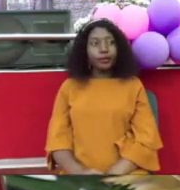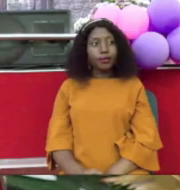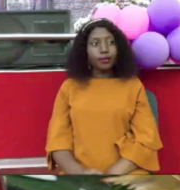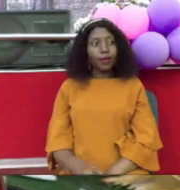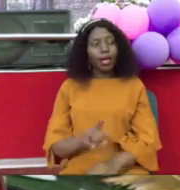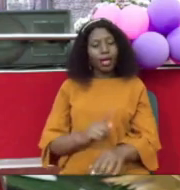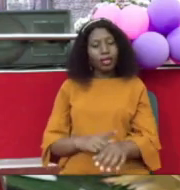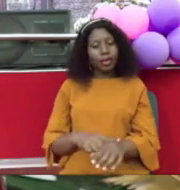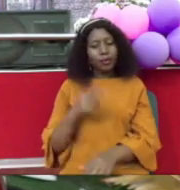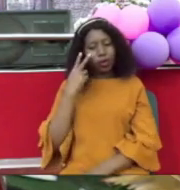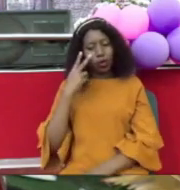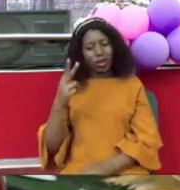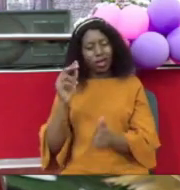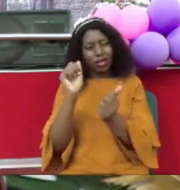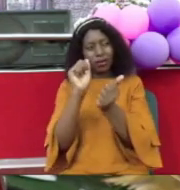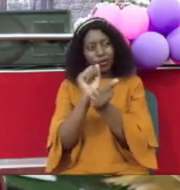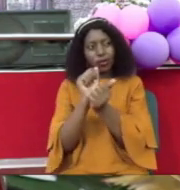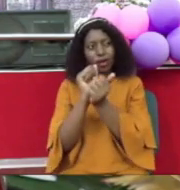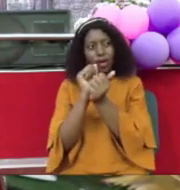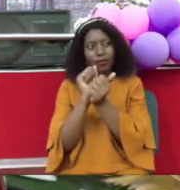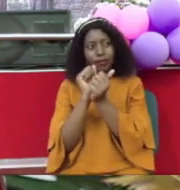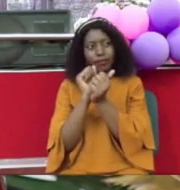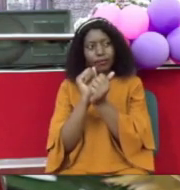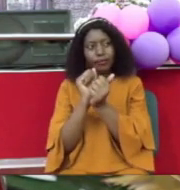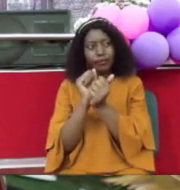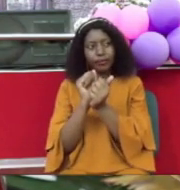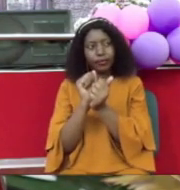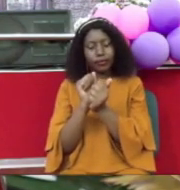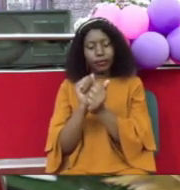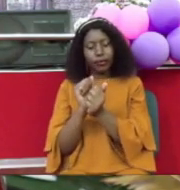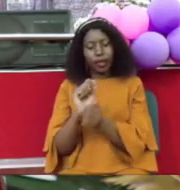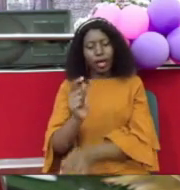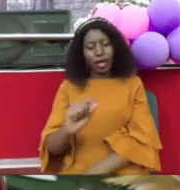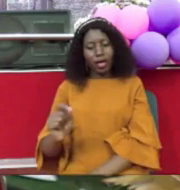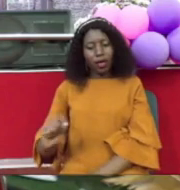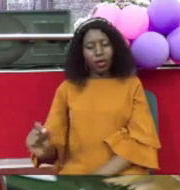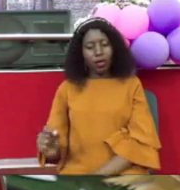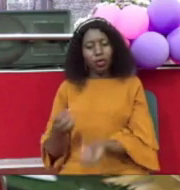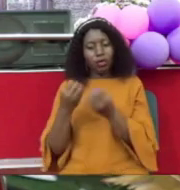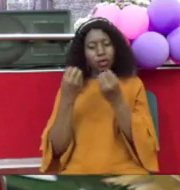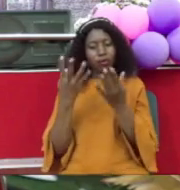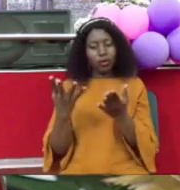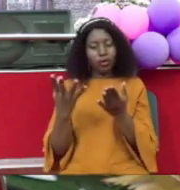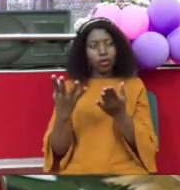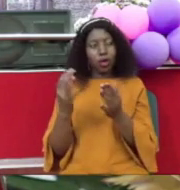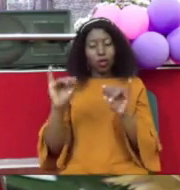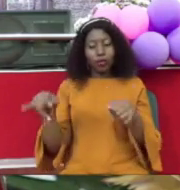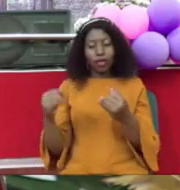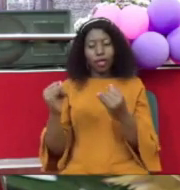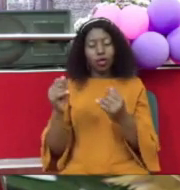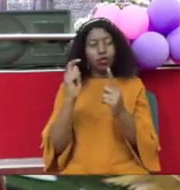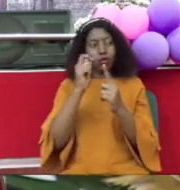apostle Paul. Tukimwangazia mtume Paulo. He wrote most of the New Testament. Aliandika andiko